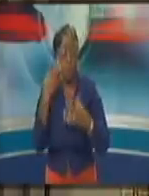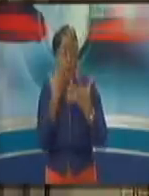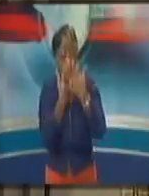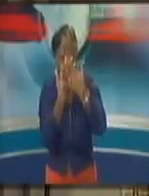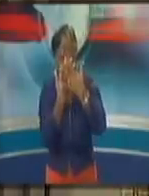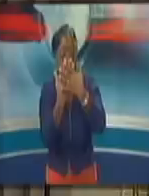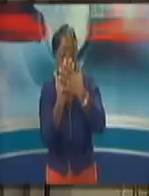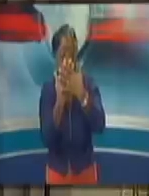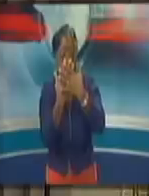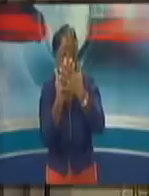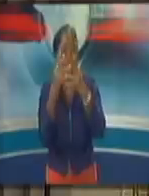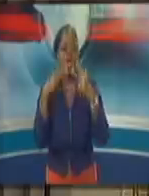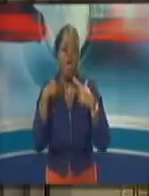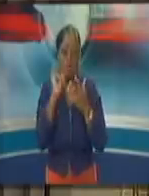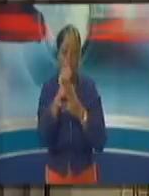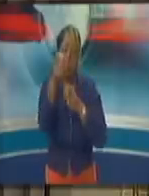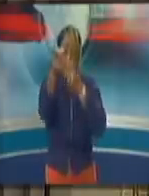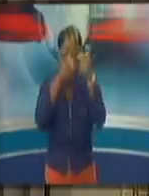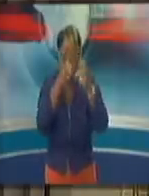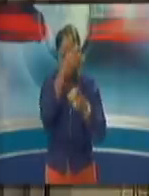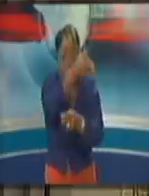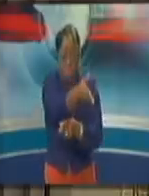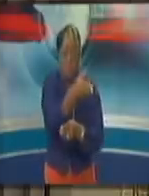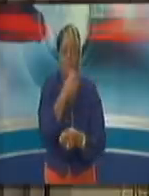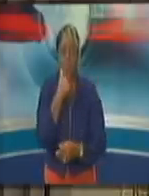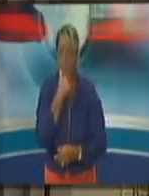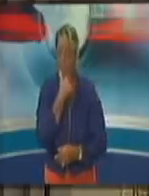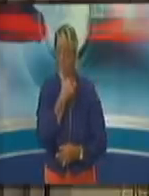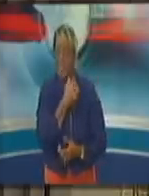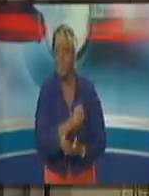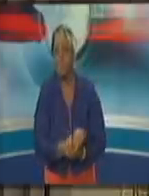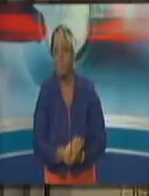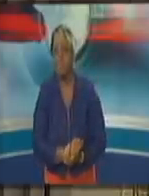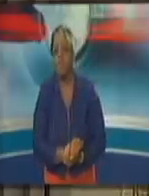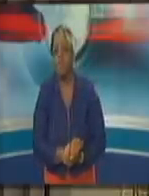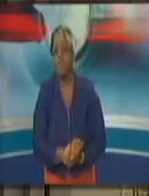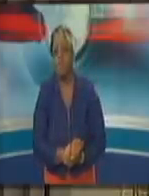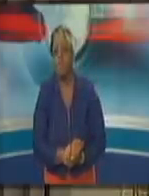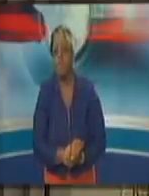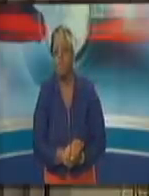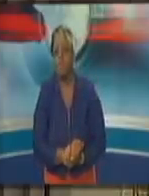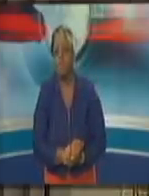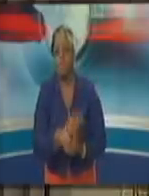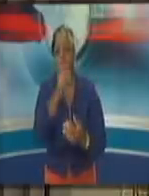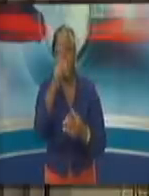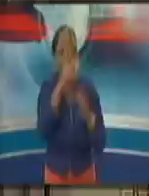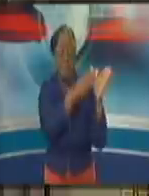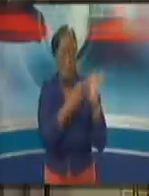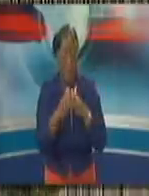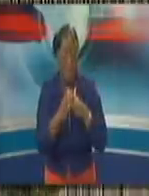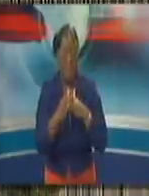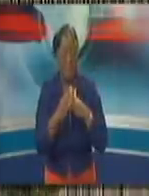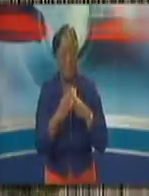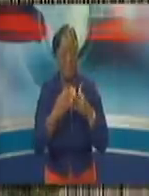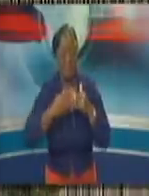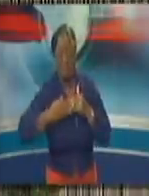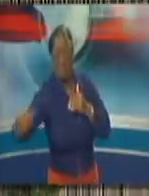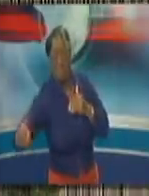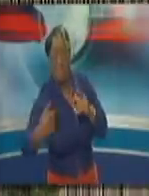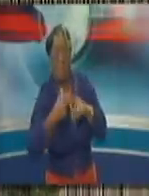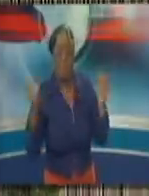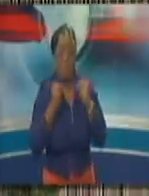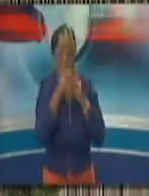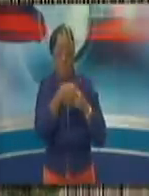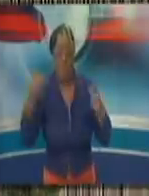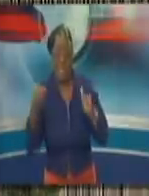reiterate something that Dr. Othello just said. I am also trying to social distance from my refrigerator. In terms of the prisons